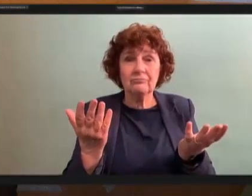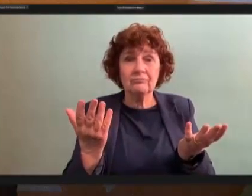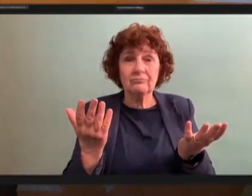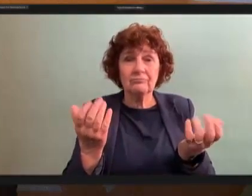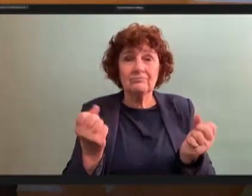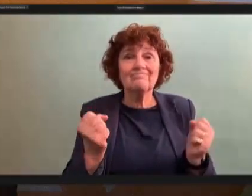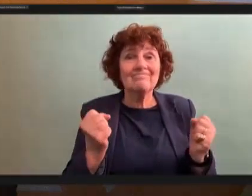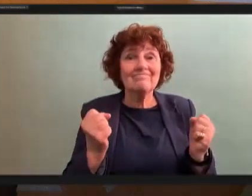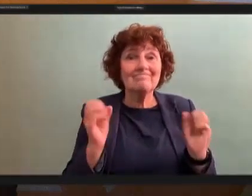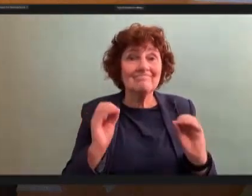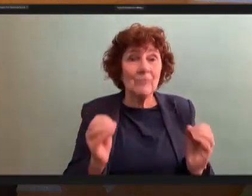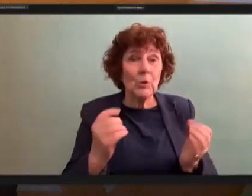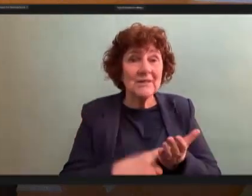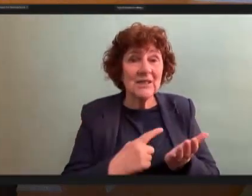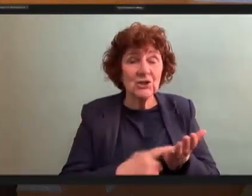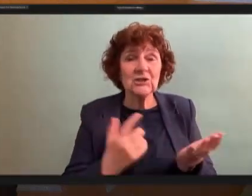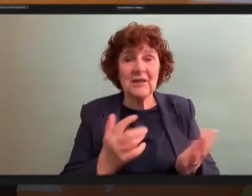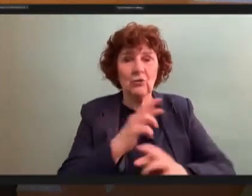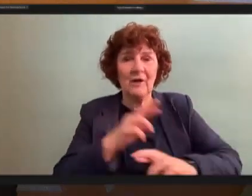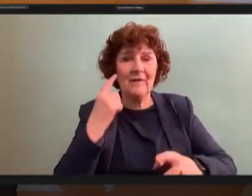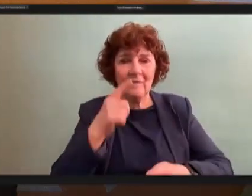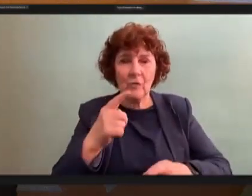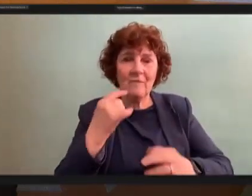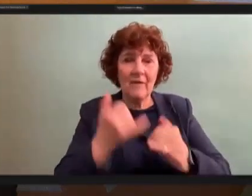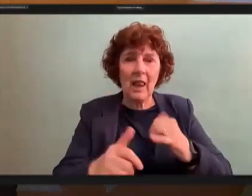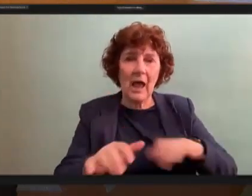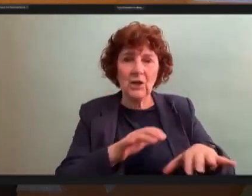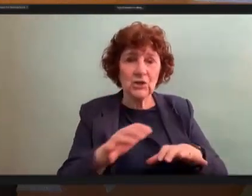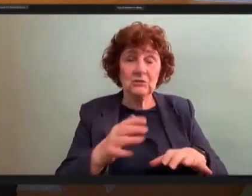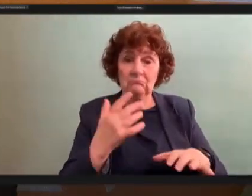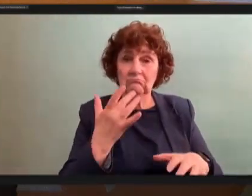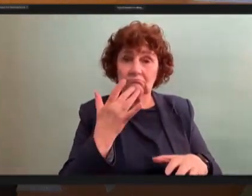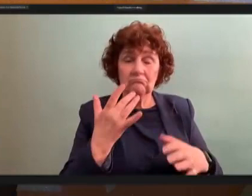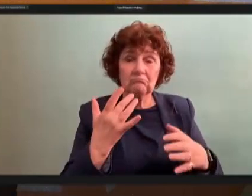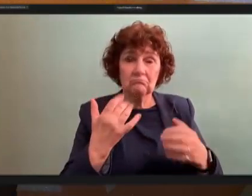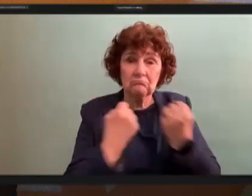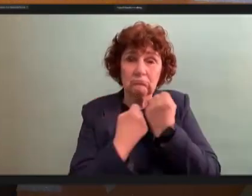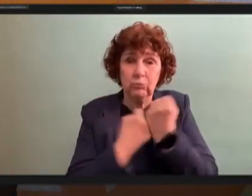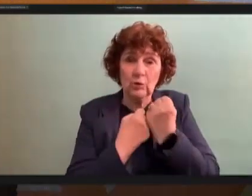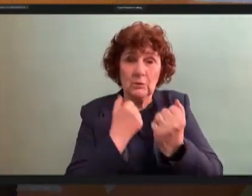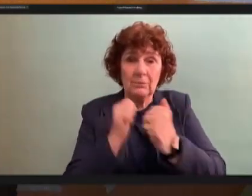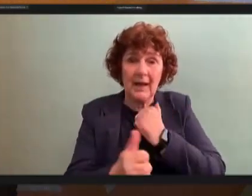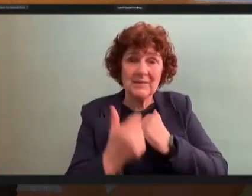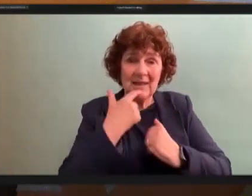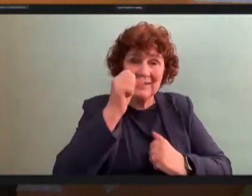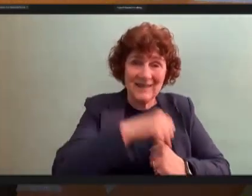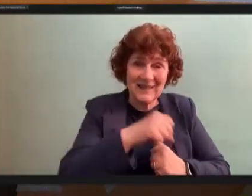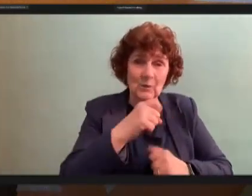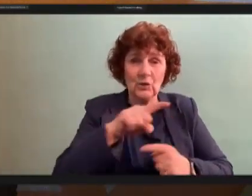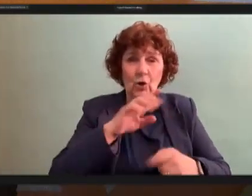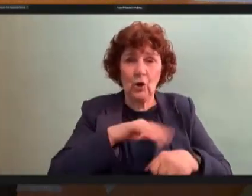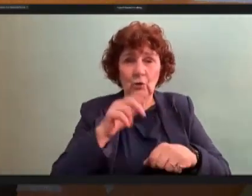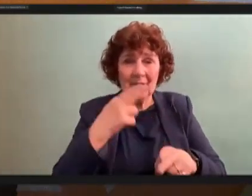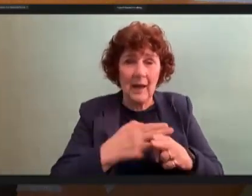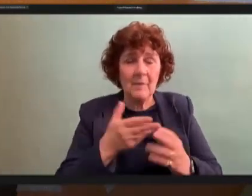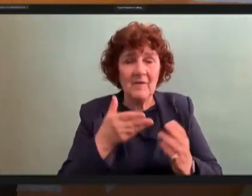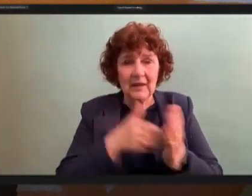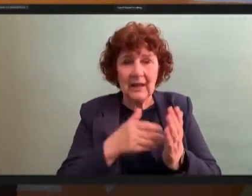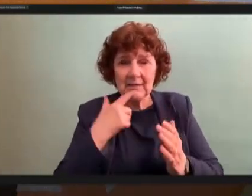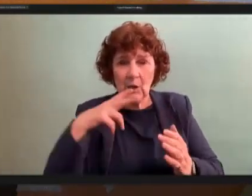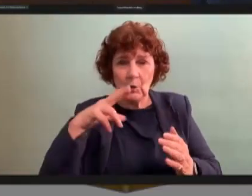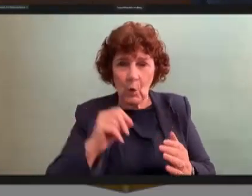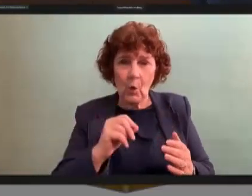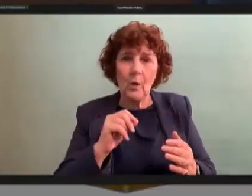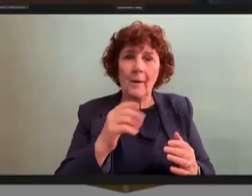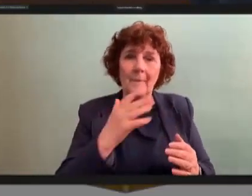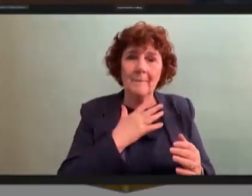If no, the bill is now ready for final action. All in favor of the passage of the bill will vote aye when the name is called. Those opposed will vote no. Will the clerk please call